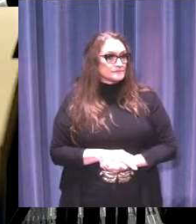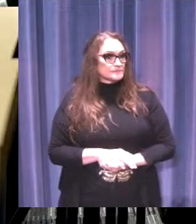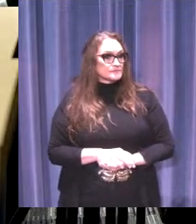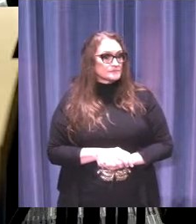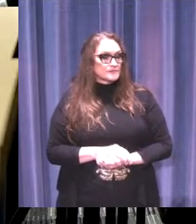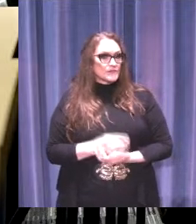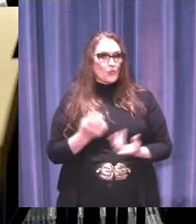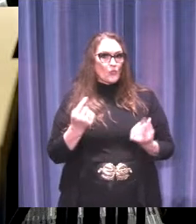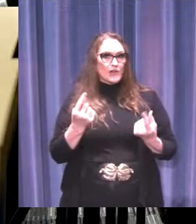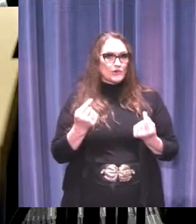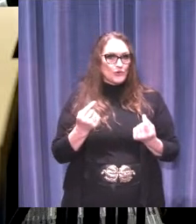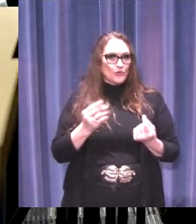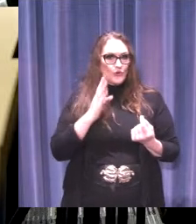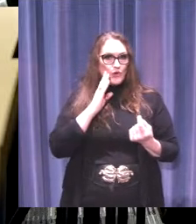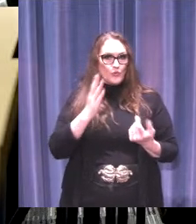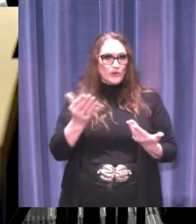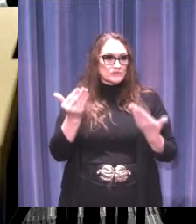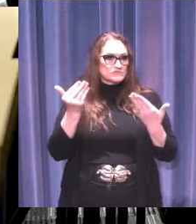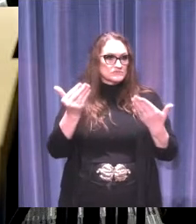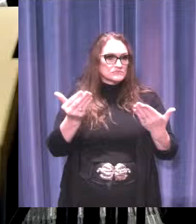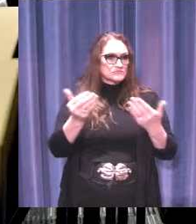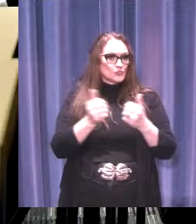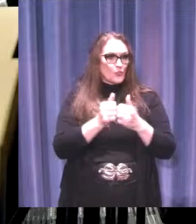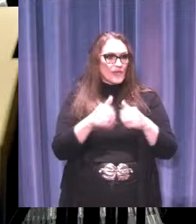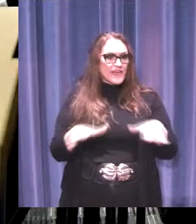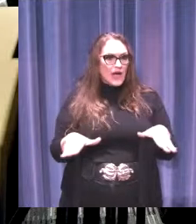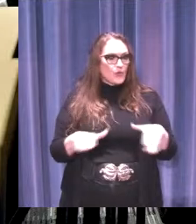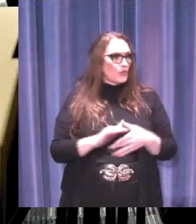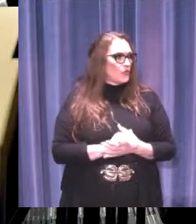What do you do? Are we going to go on without a